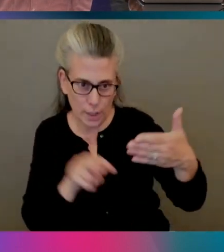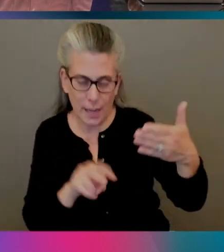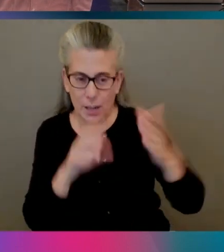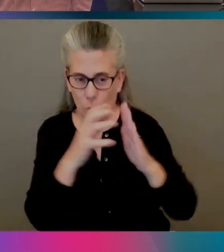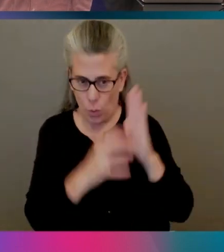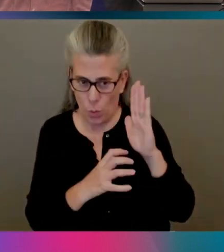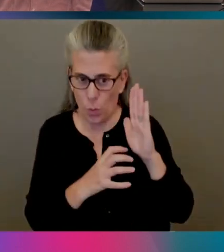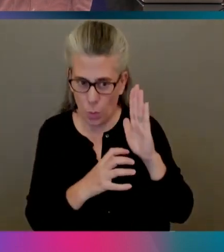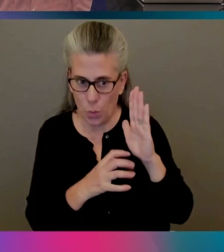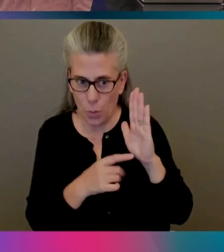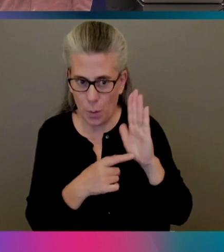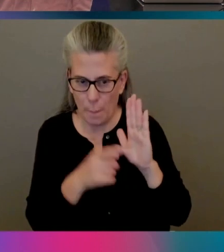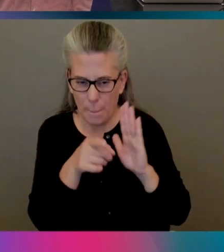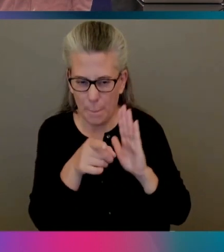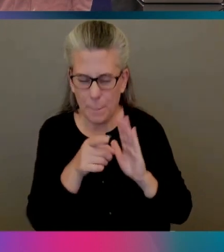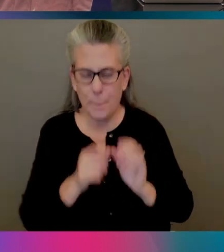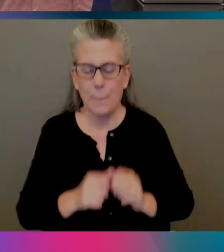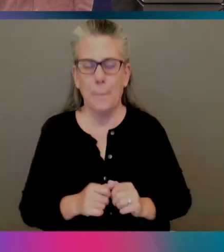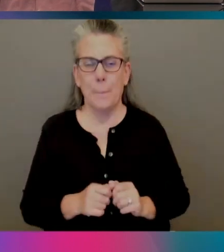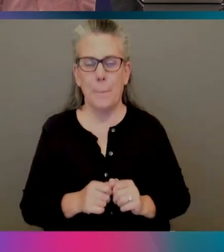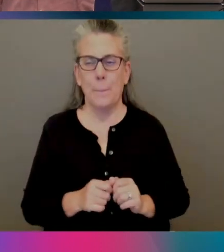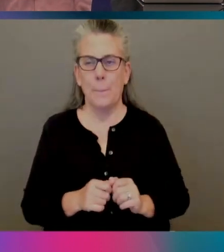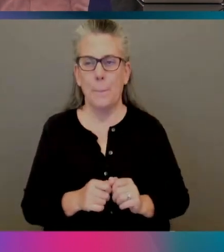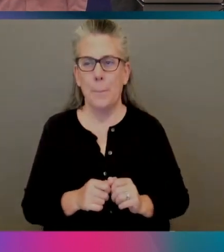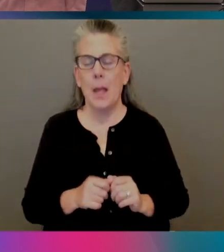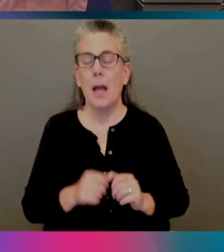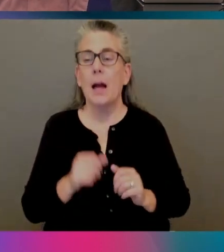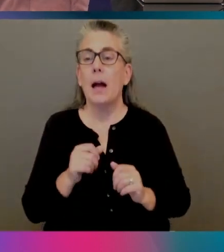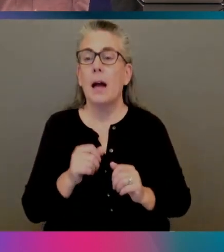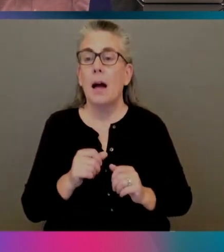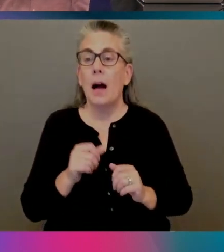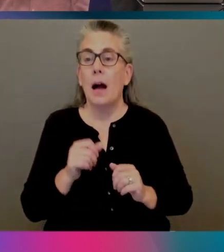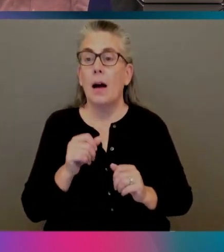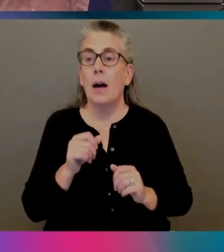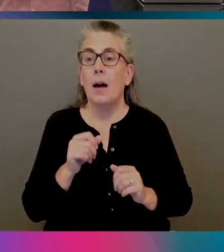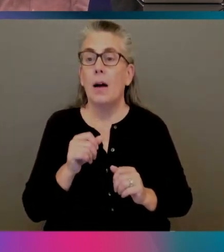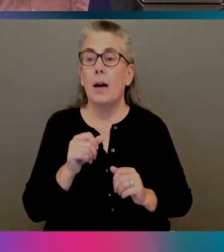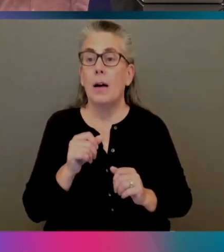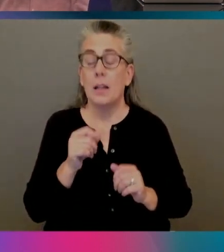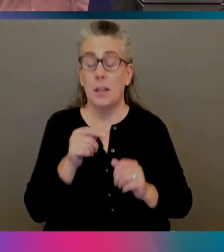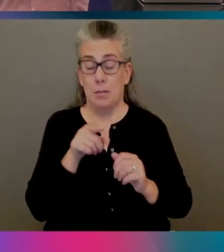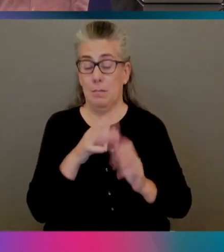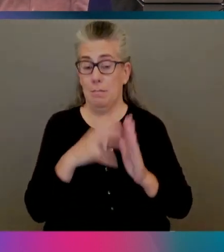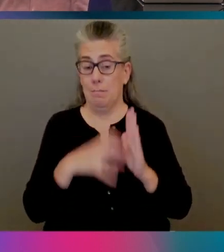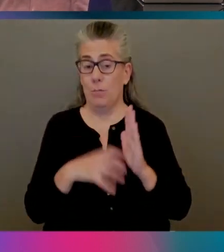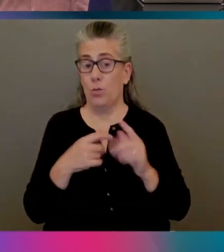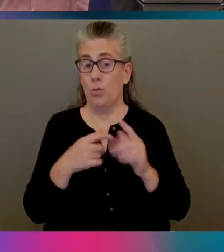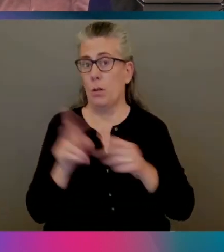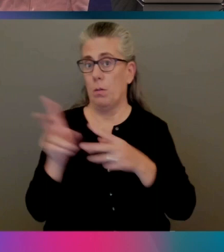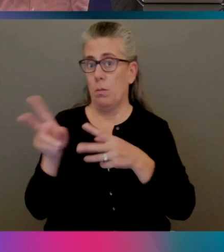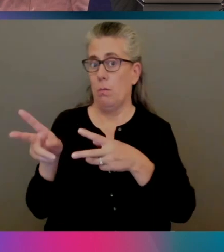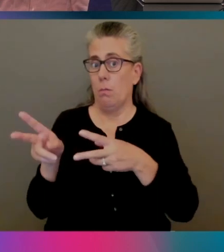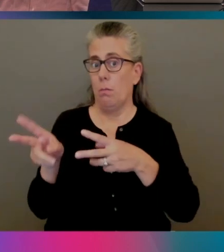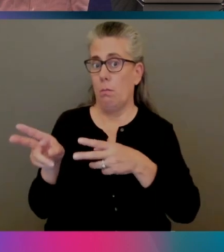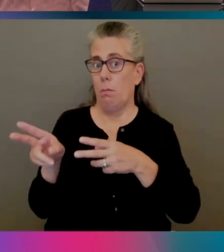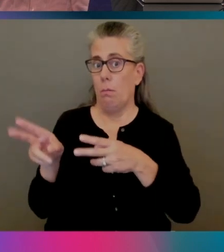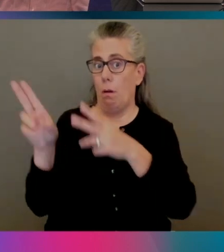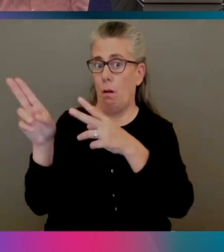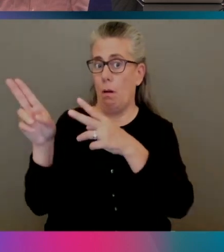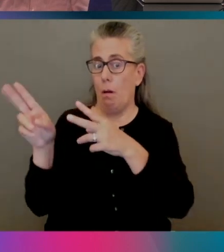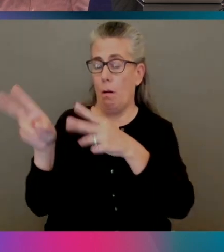Yeah. Yeah, wow. so what it is trying to do is basically, trying to upload the file and see whether it returns